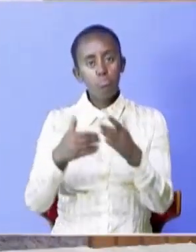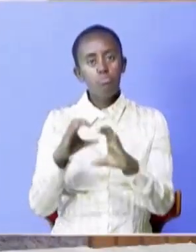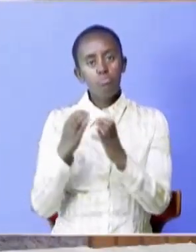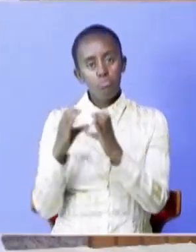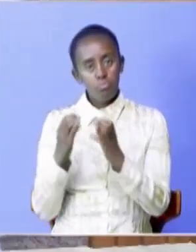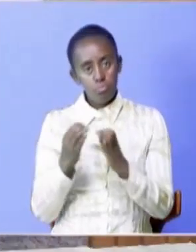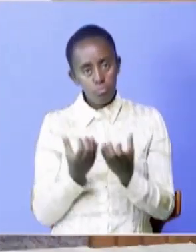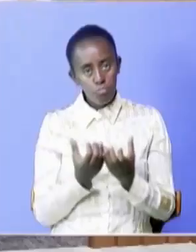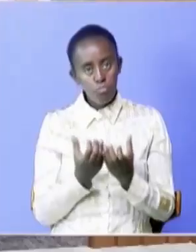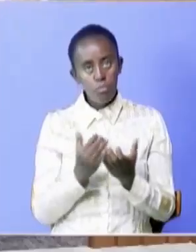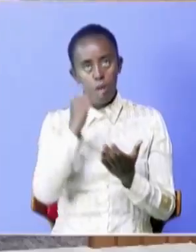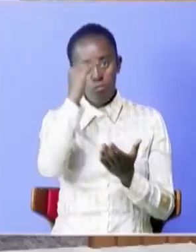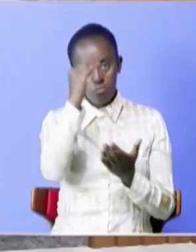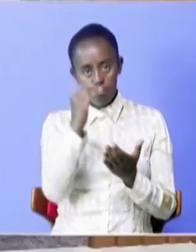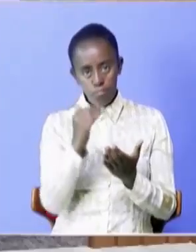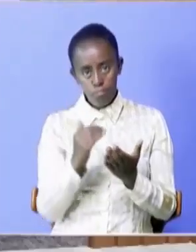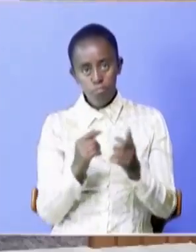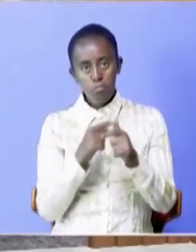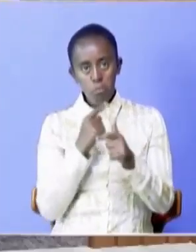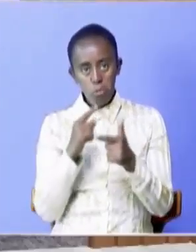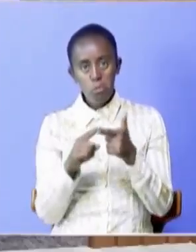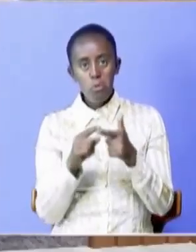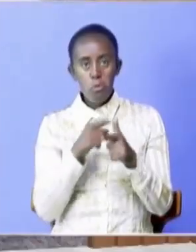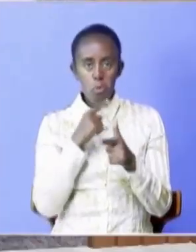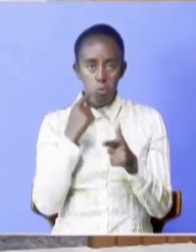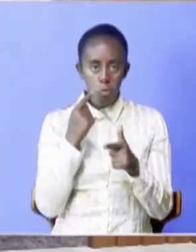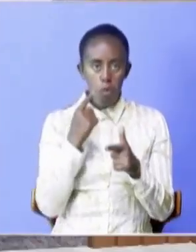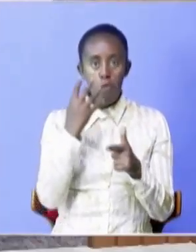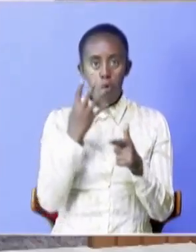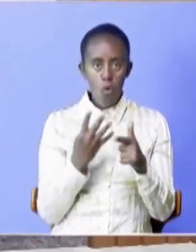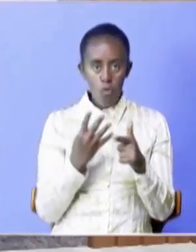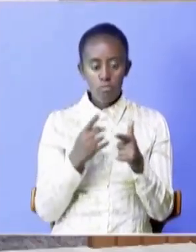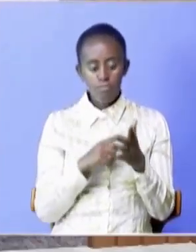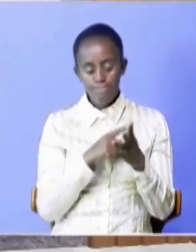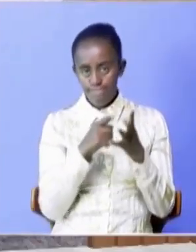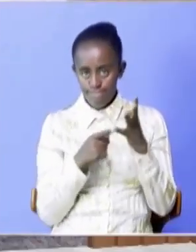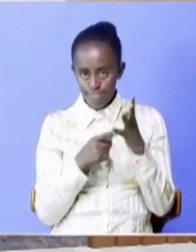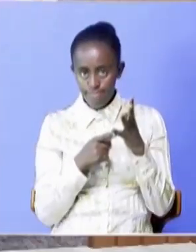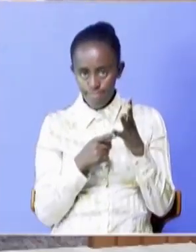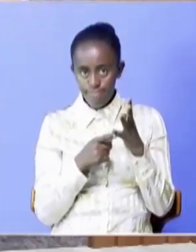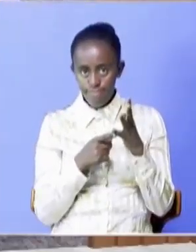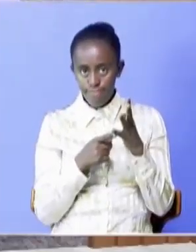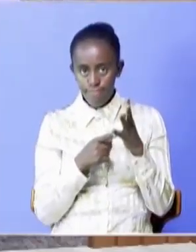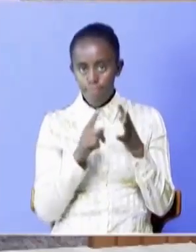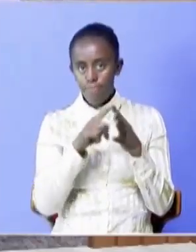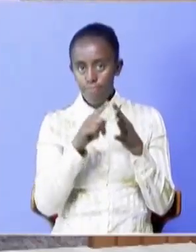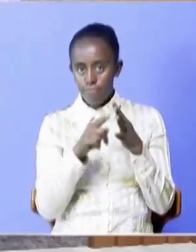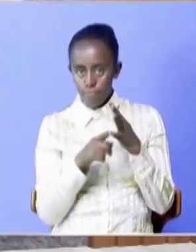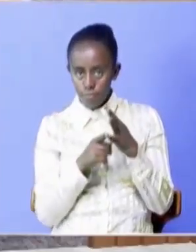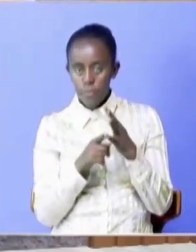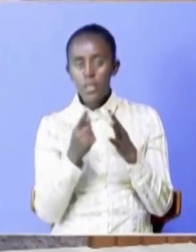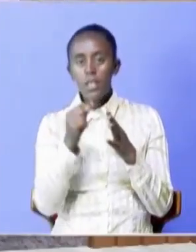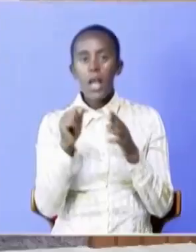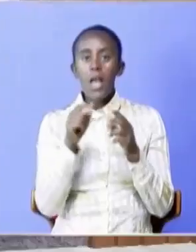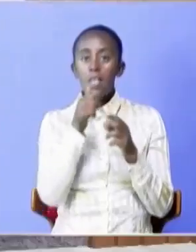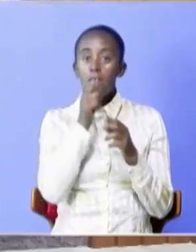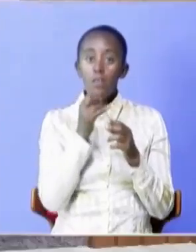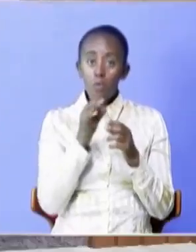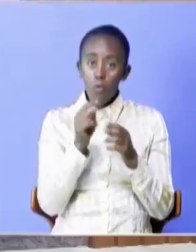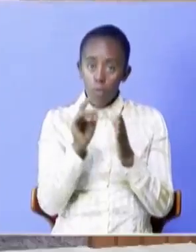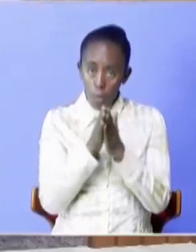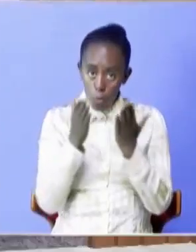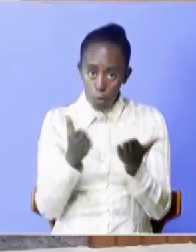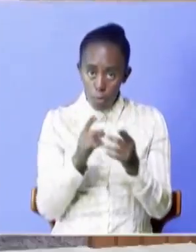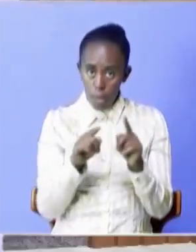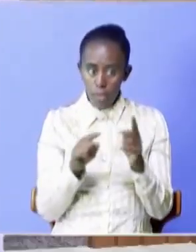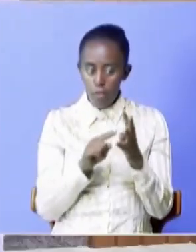We have The Secret of the Book for, let's say, 4 books that are titled The Secret of the Book. But 4 of